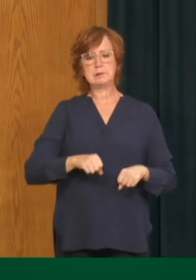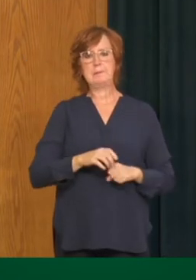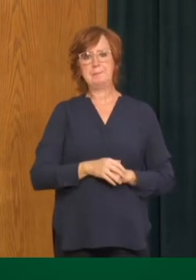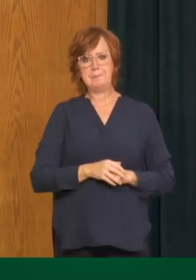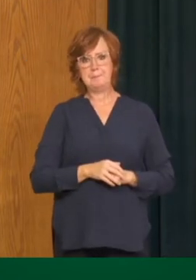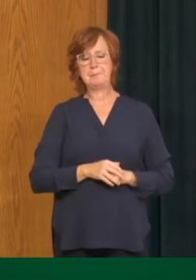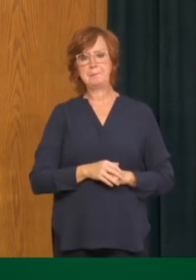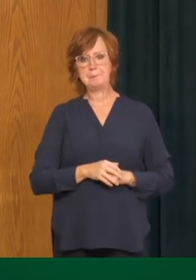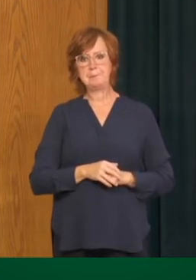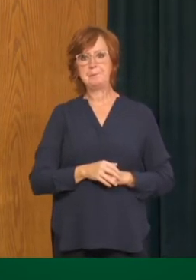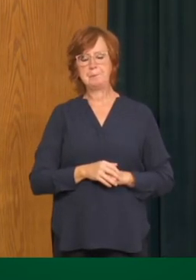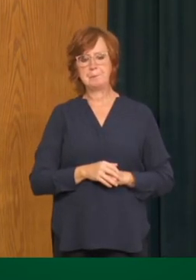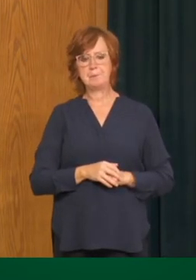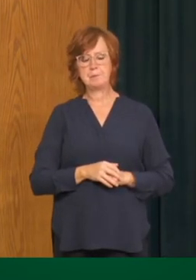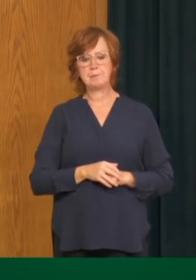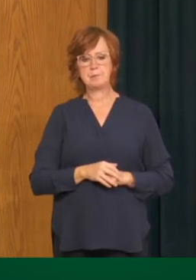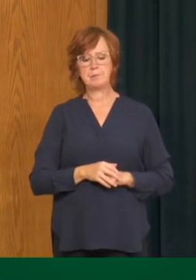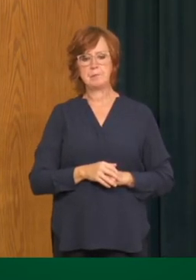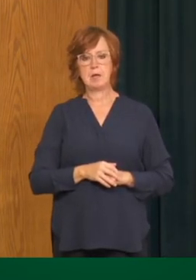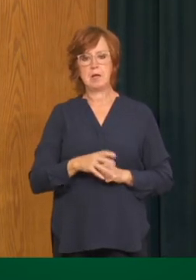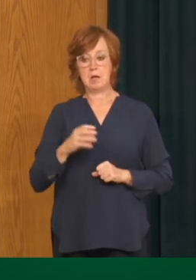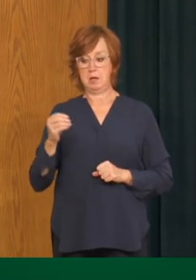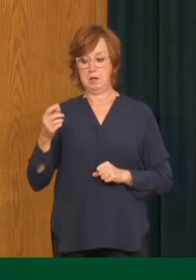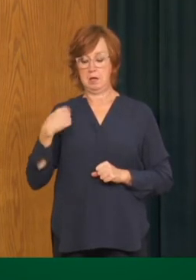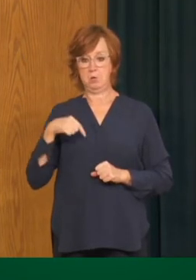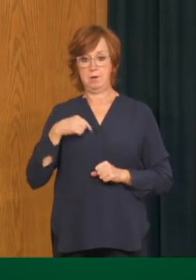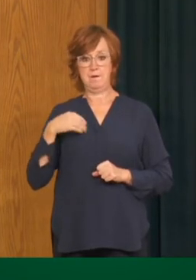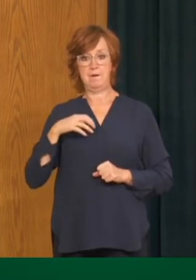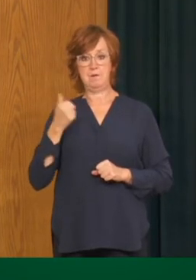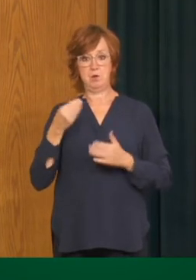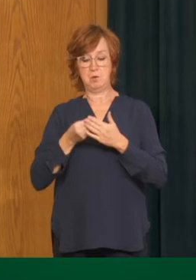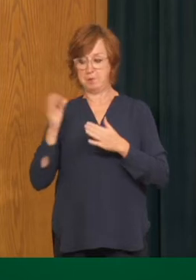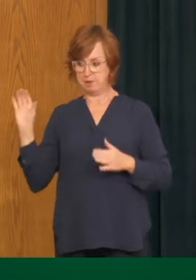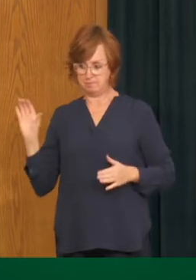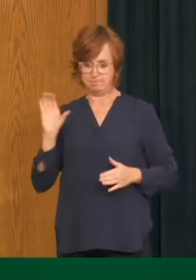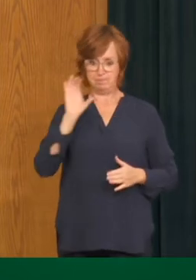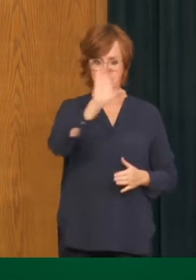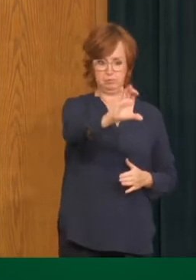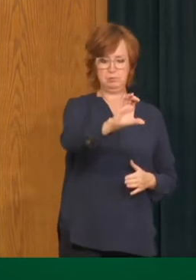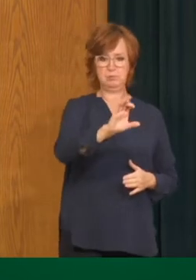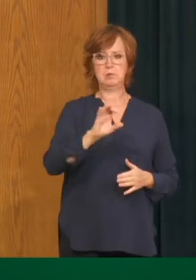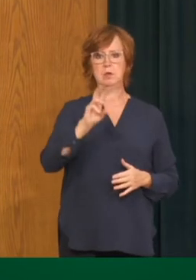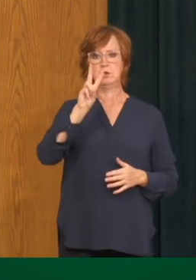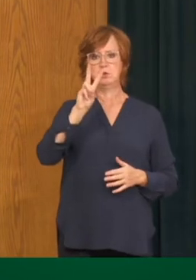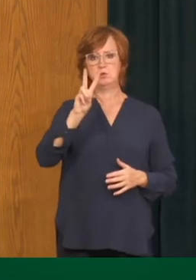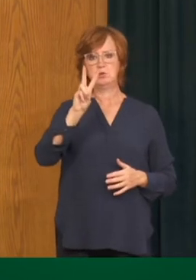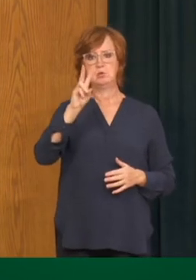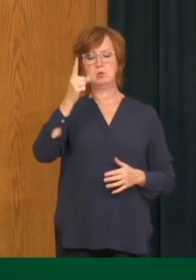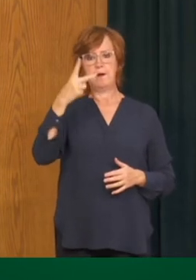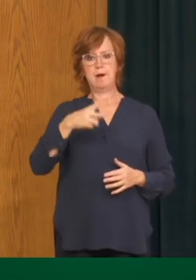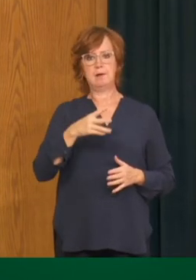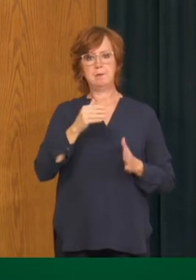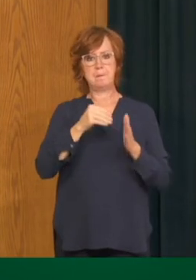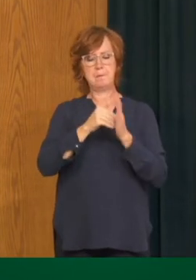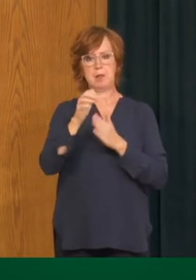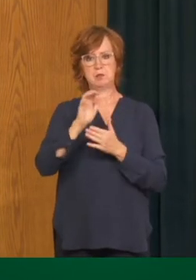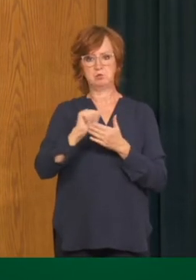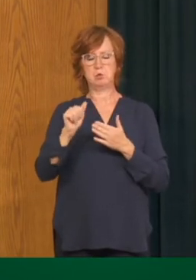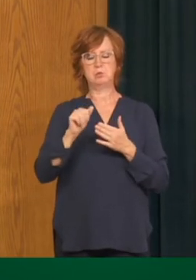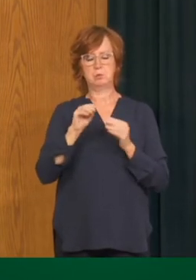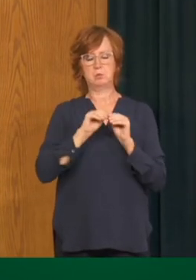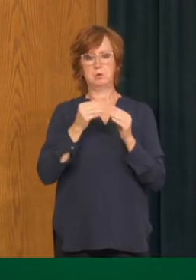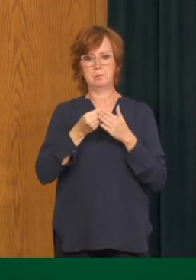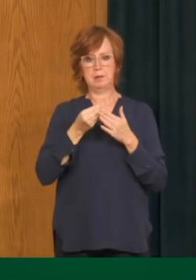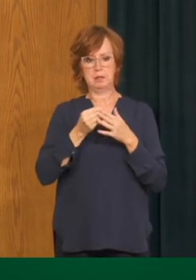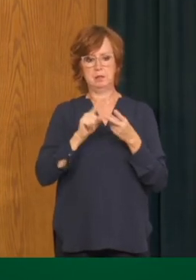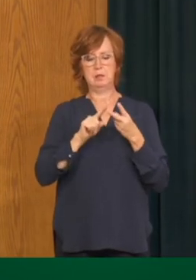2-year capital stimulus, we wanted to provide some of that stimulus as soon as possible to upgrade some of our education facilities. There was an additional